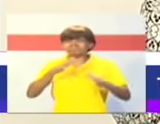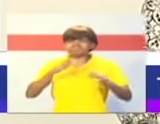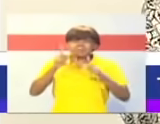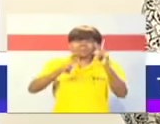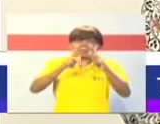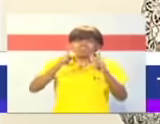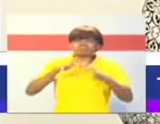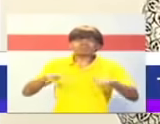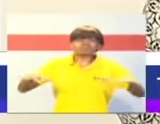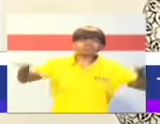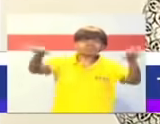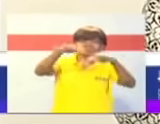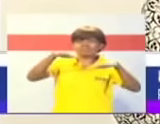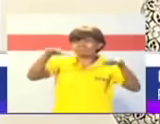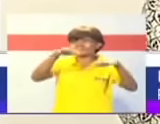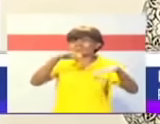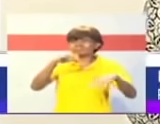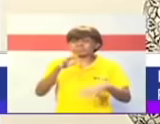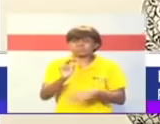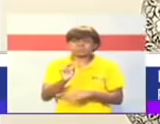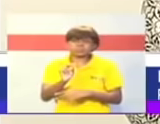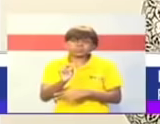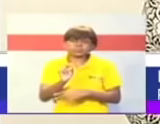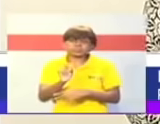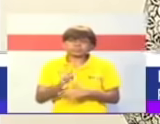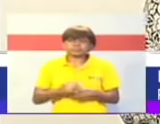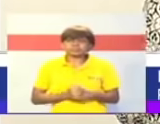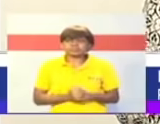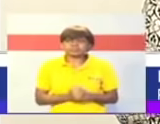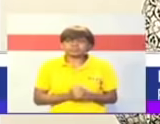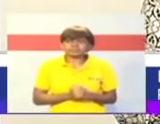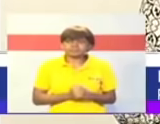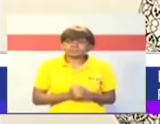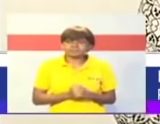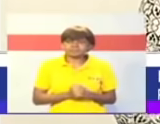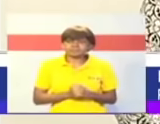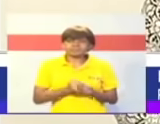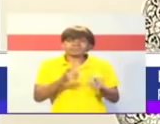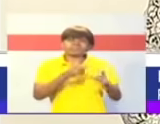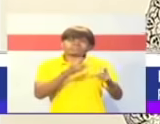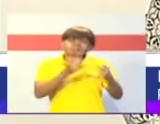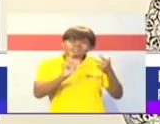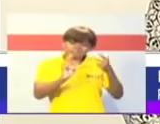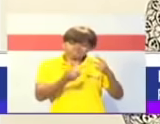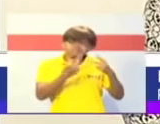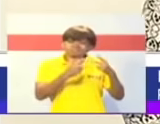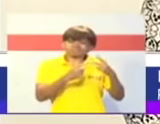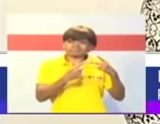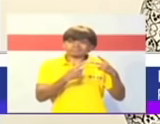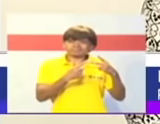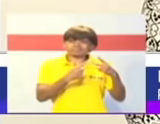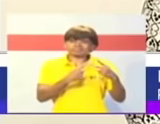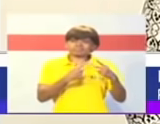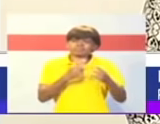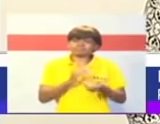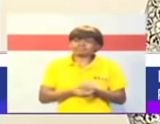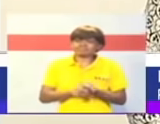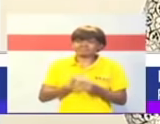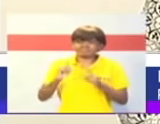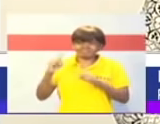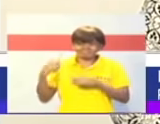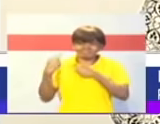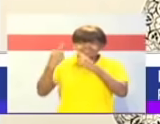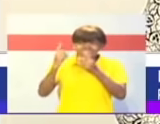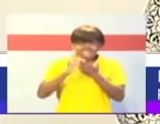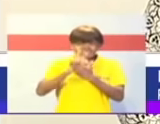receive, not all of them are random samples, okay? So that's the first thing. The second thing is for Trinidad and Tobago, since